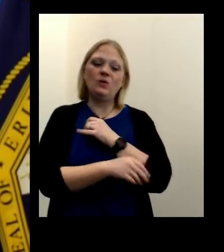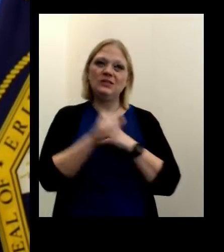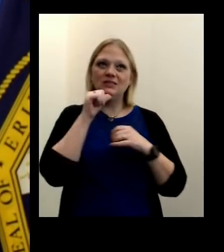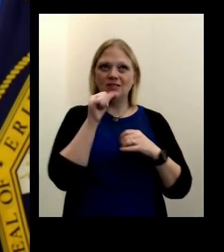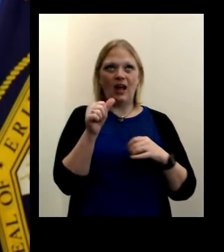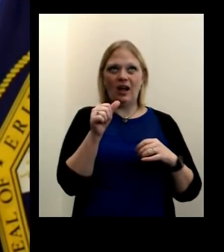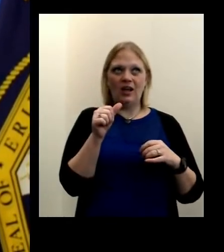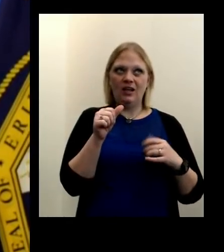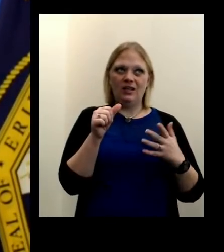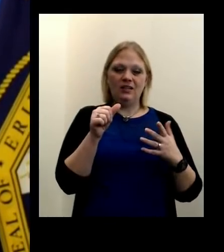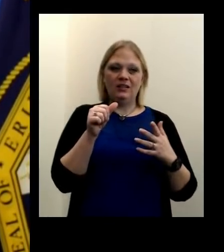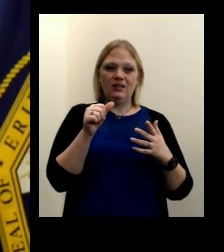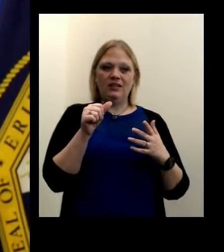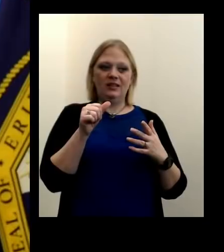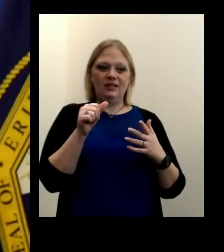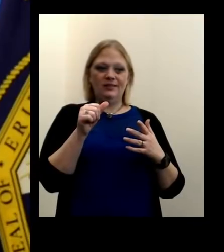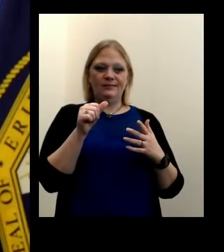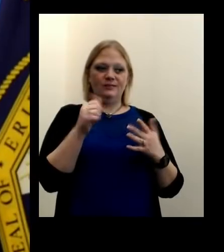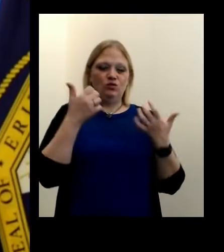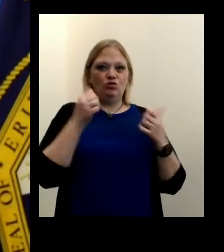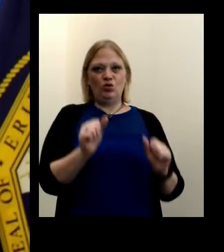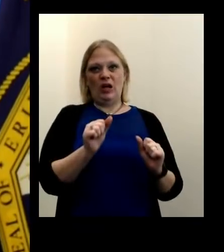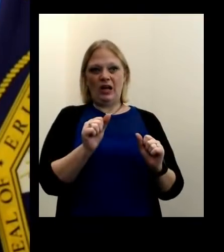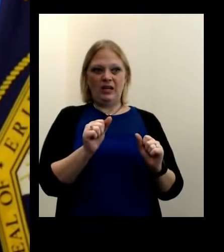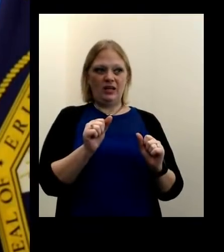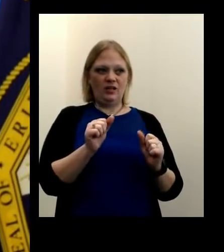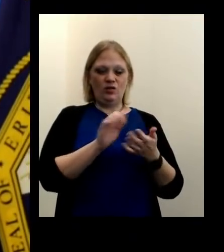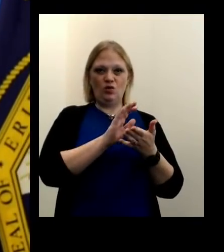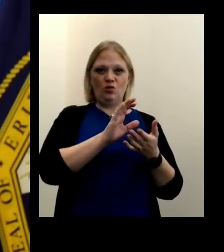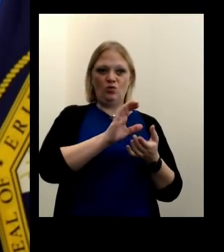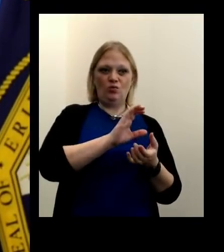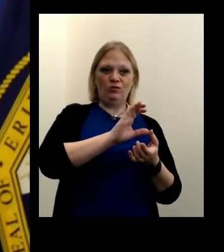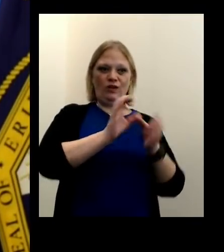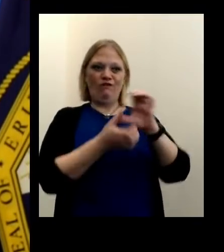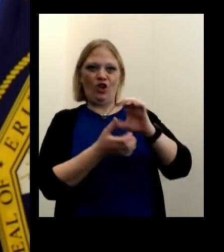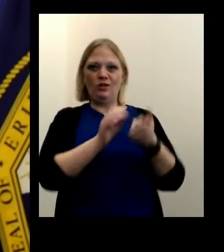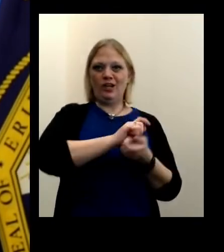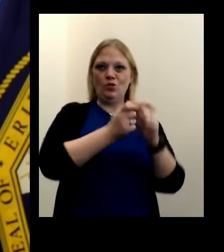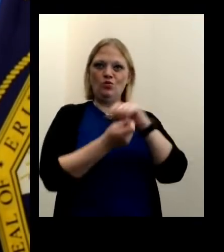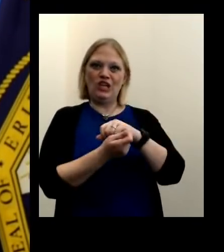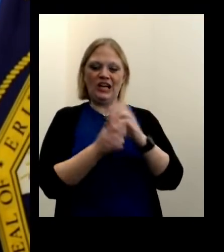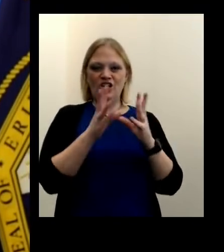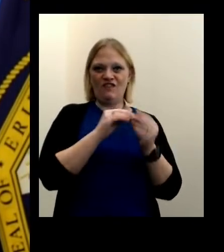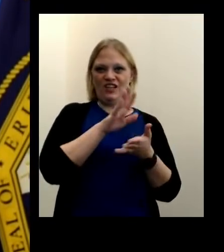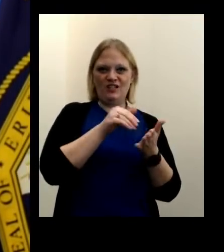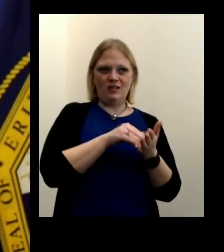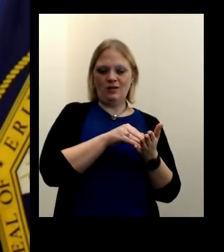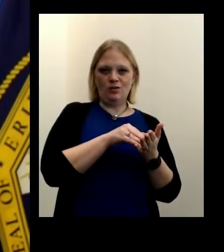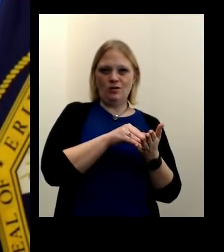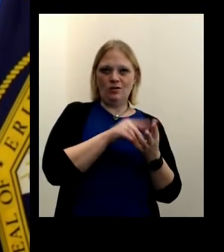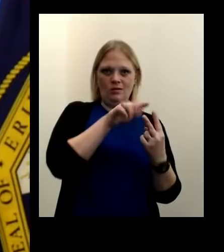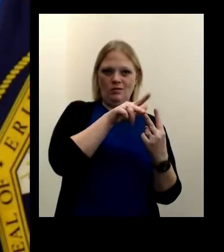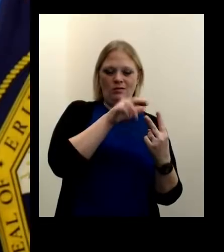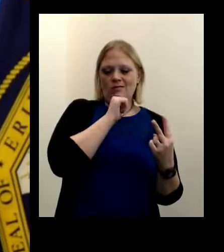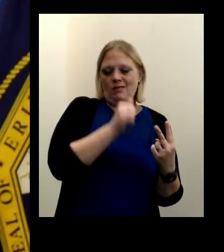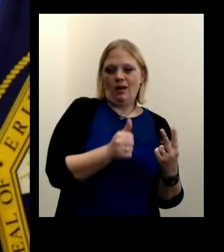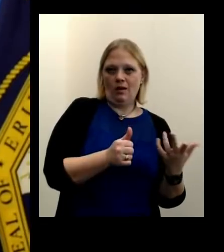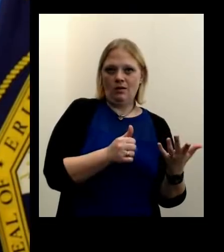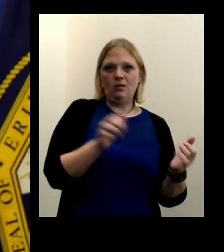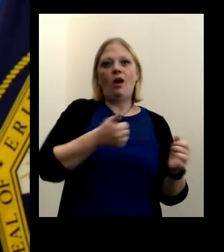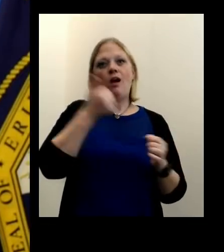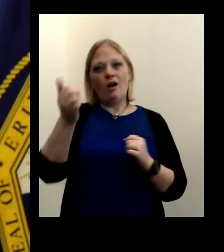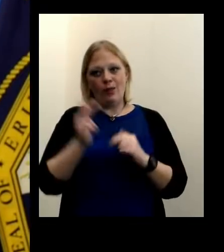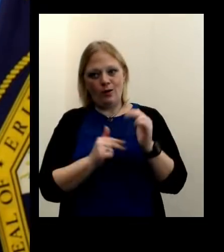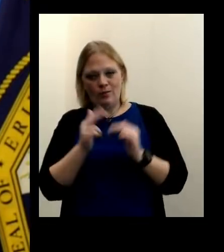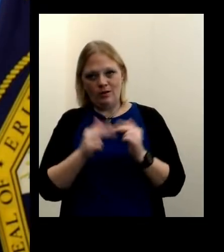this point, turning the convention center into either. The state is looking at other types of facilities that exist in our community. They range